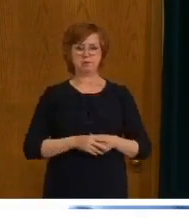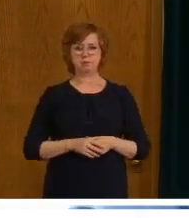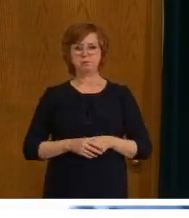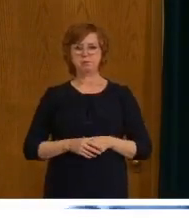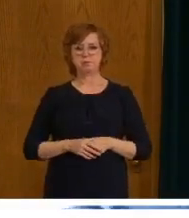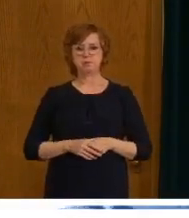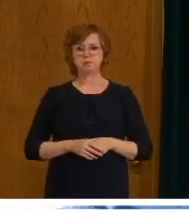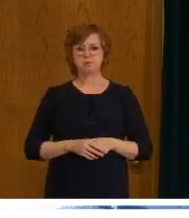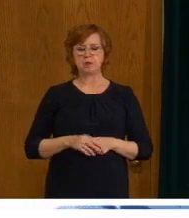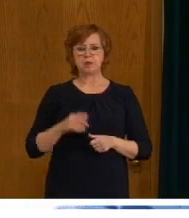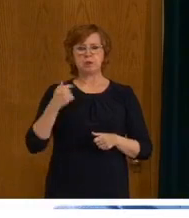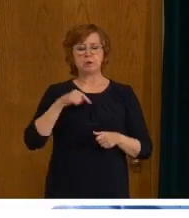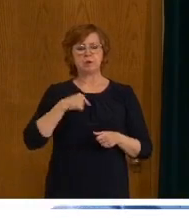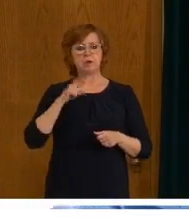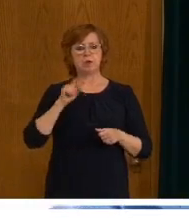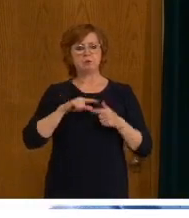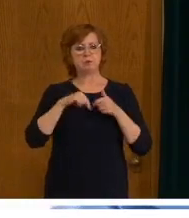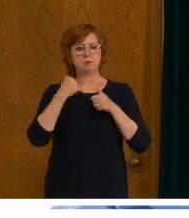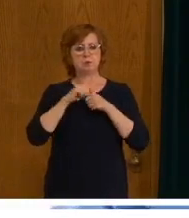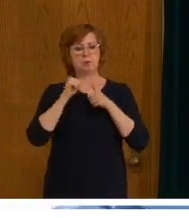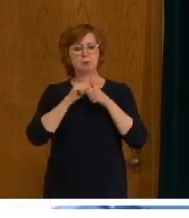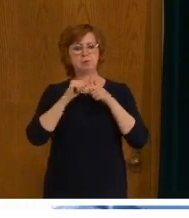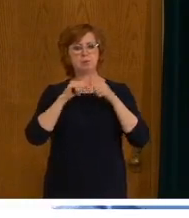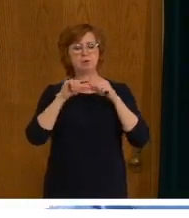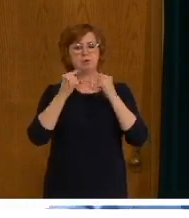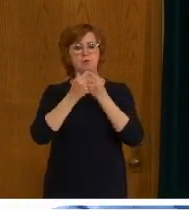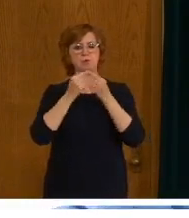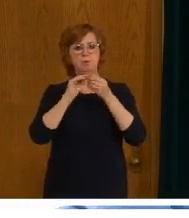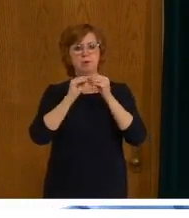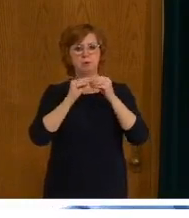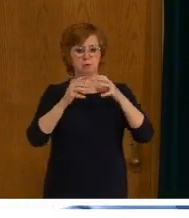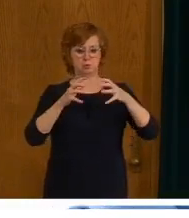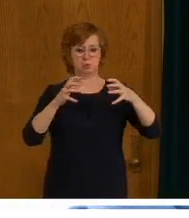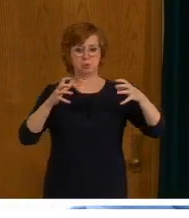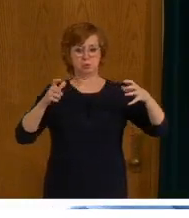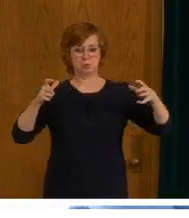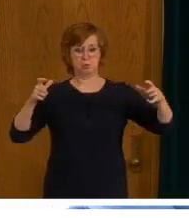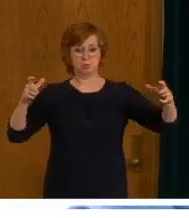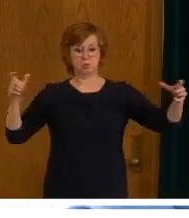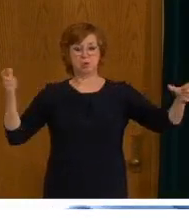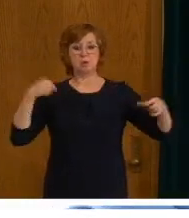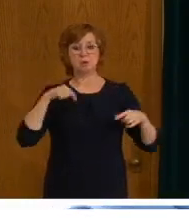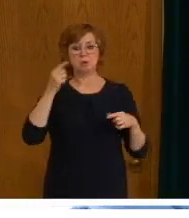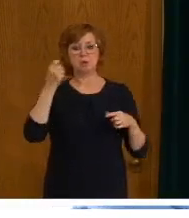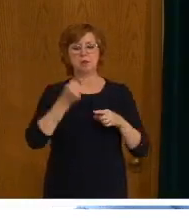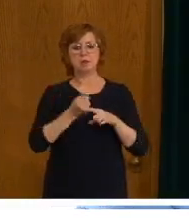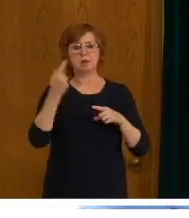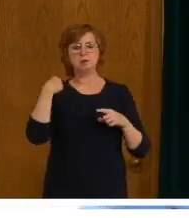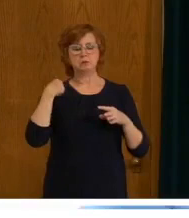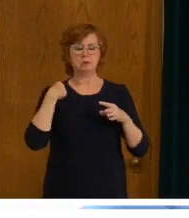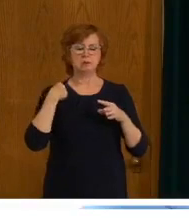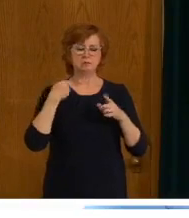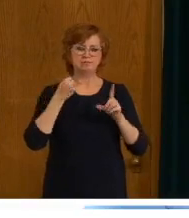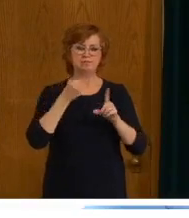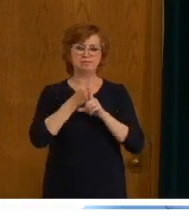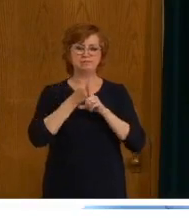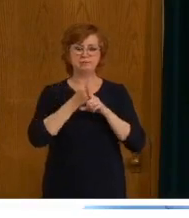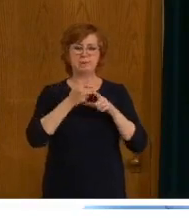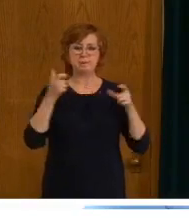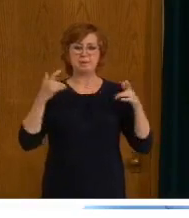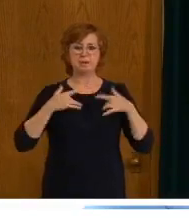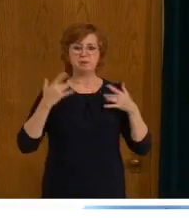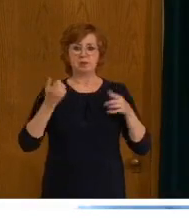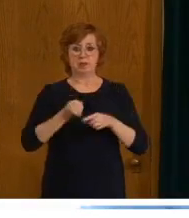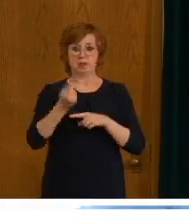again, as our gathering size has become large, obviously last year we saw many super spreader events, and then we've never had large gatherings ever